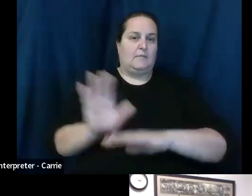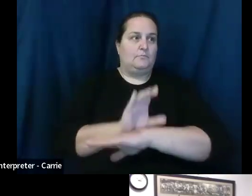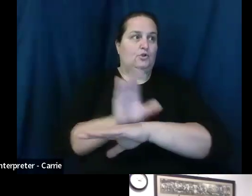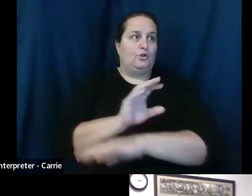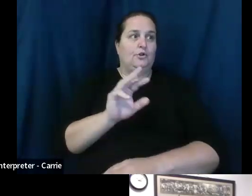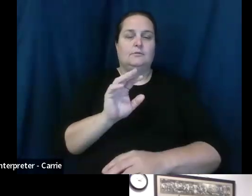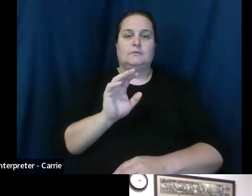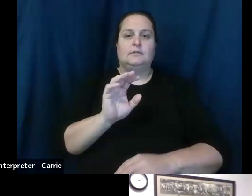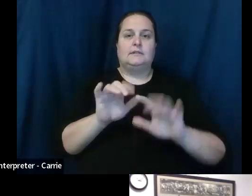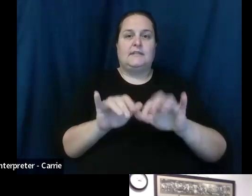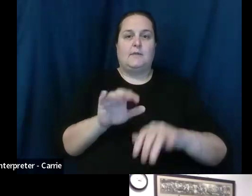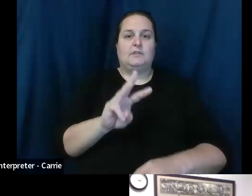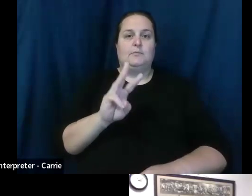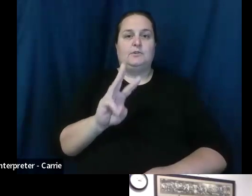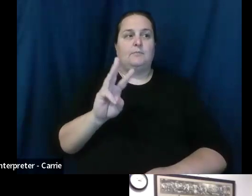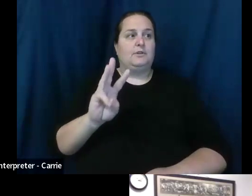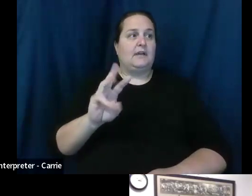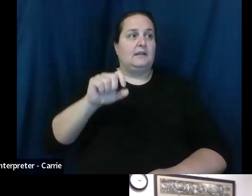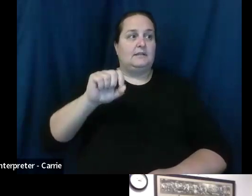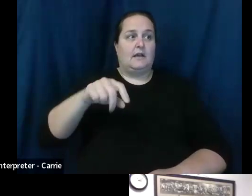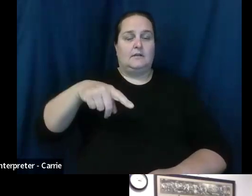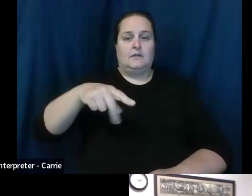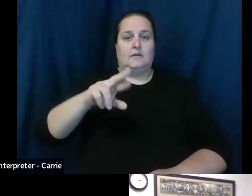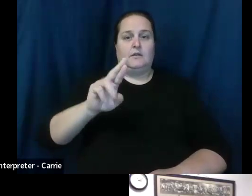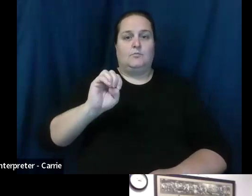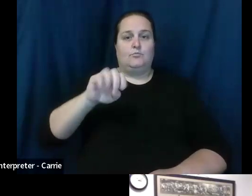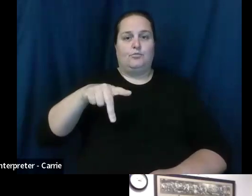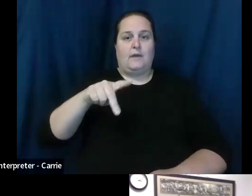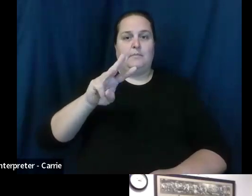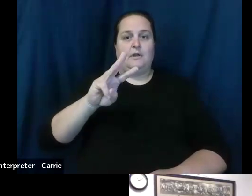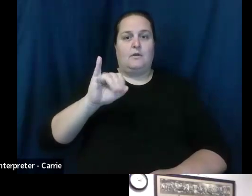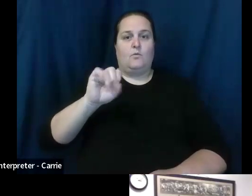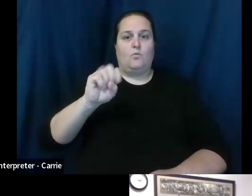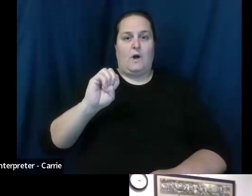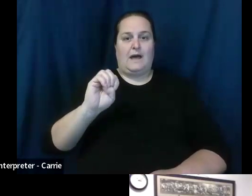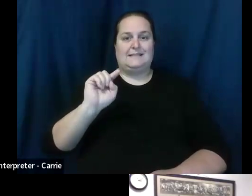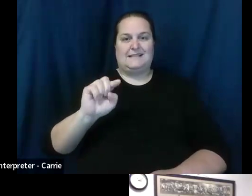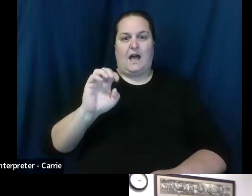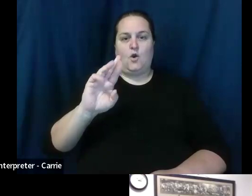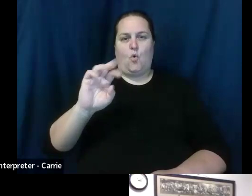www.prepwise.org. You can just type in prepwise.org. You can Google PrepWise. I checked.